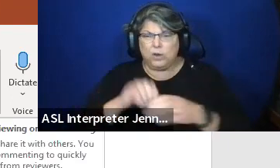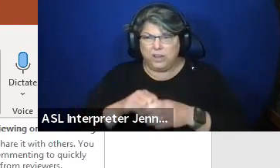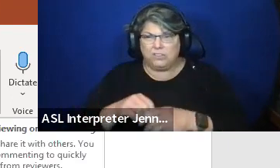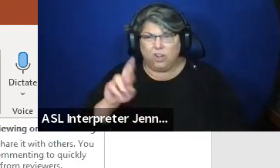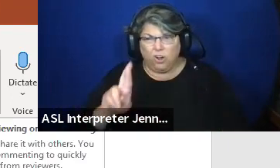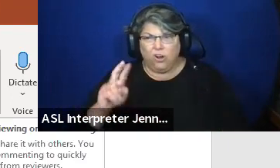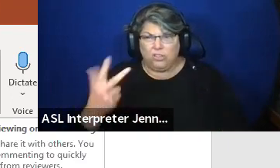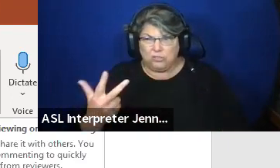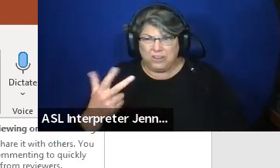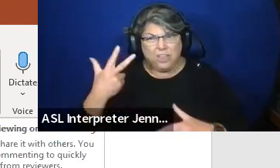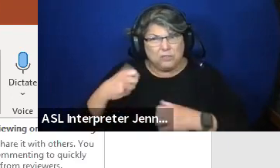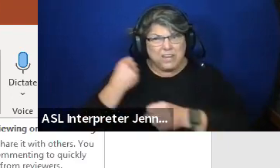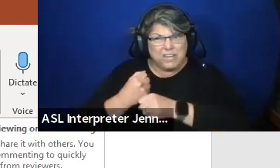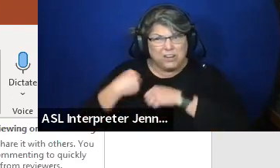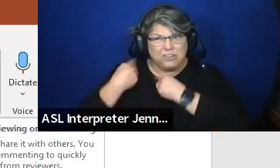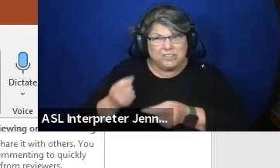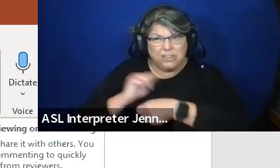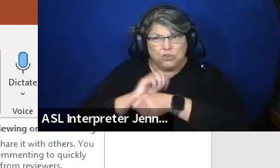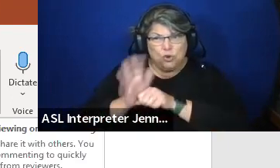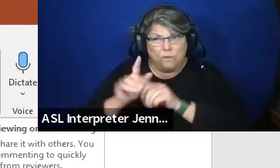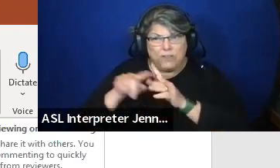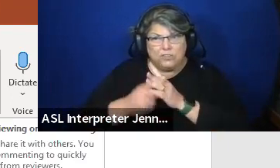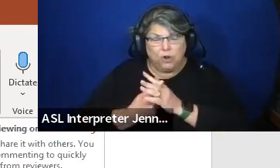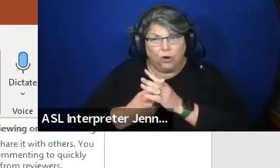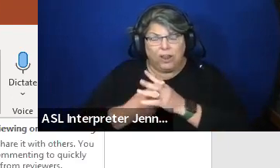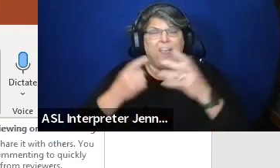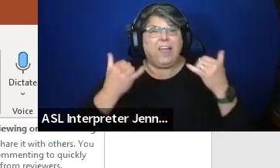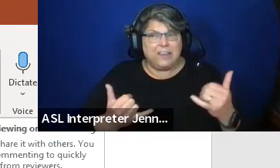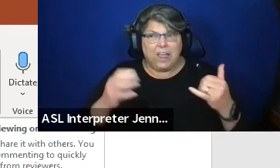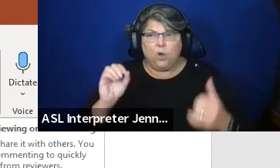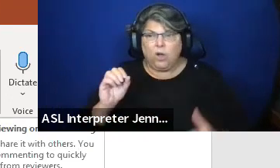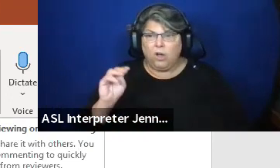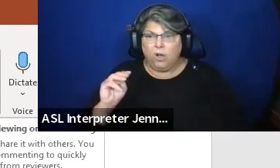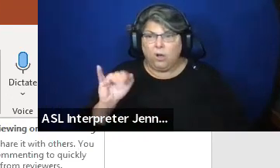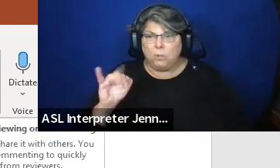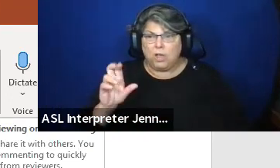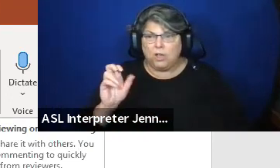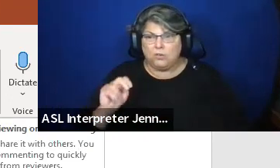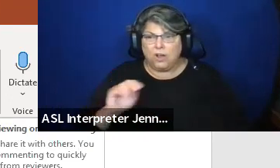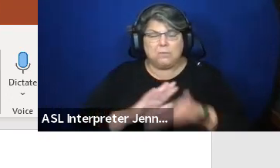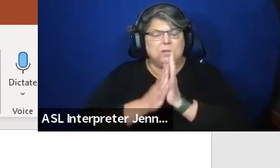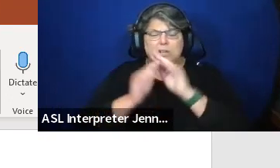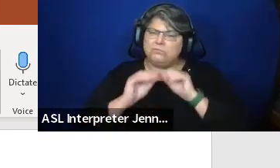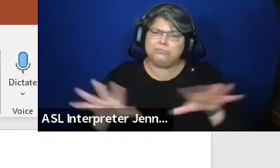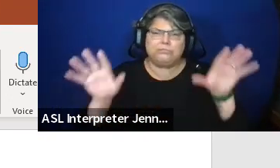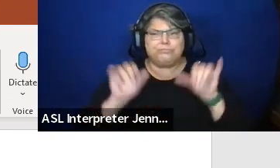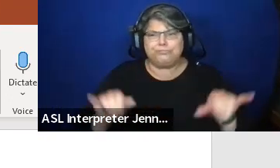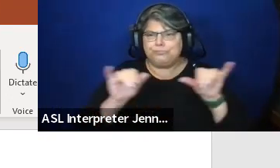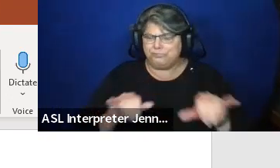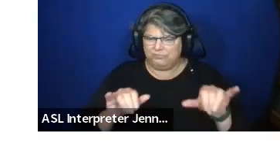years out. So we're still expecting that as Omicron has become endemic, that it's going to have these circulating